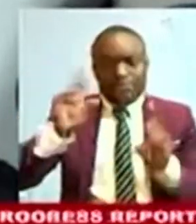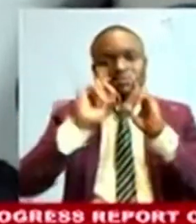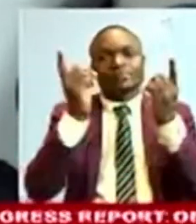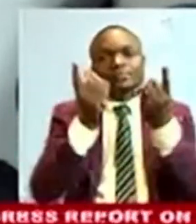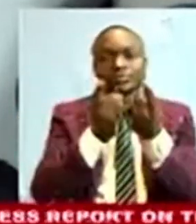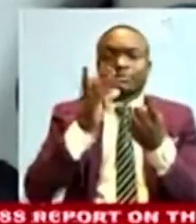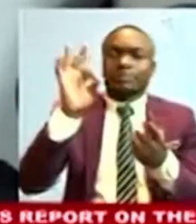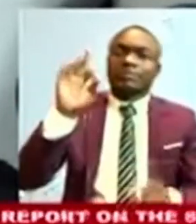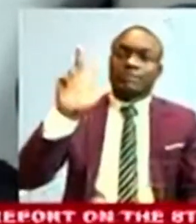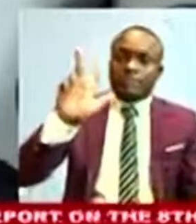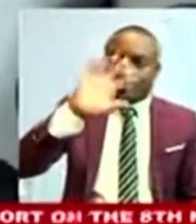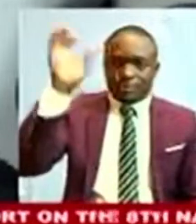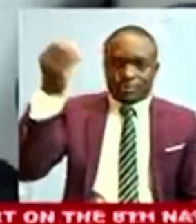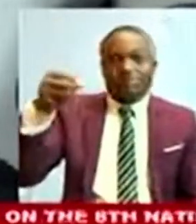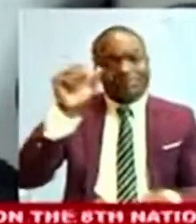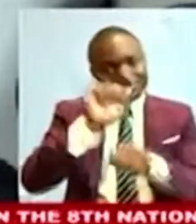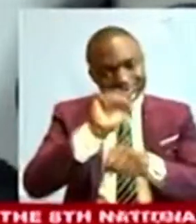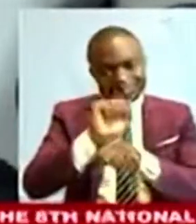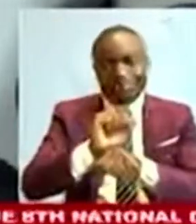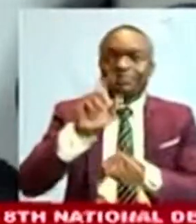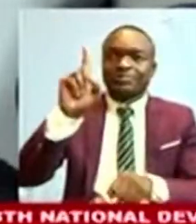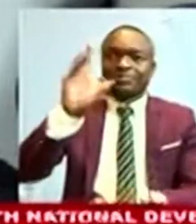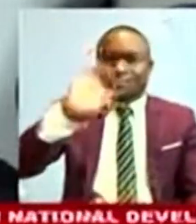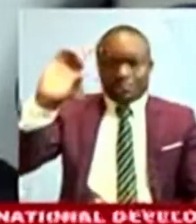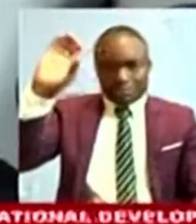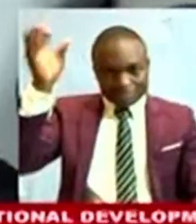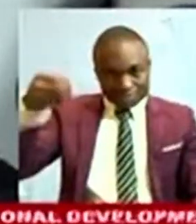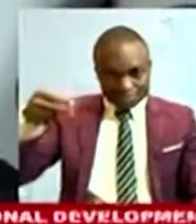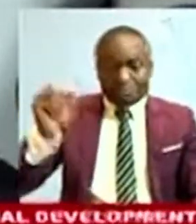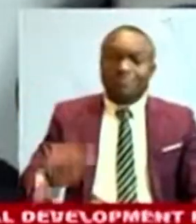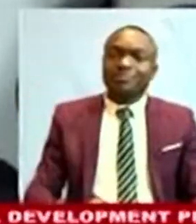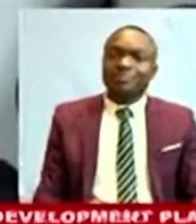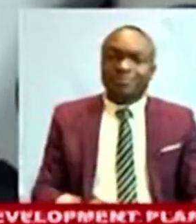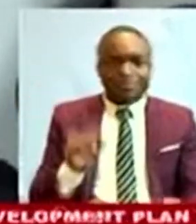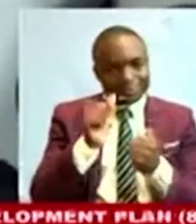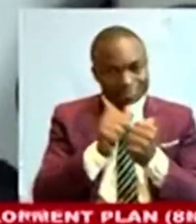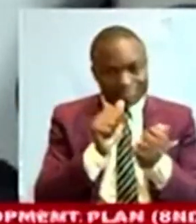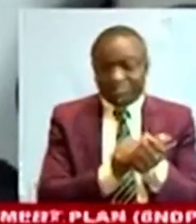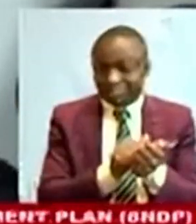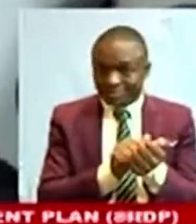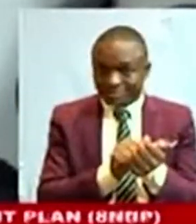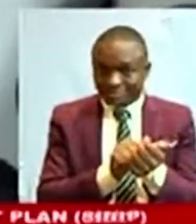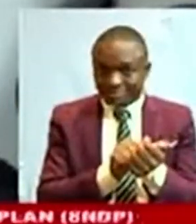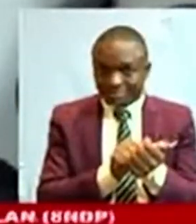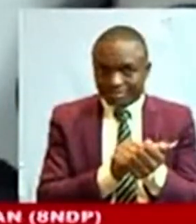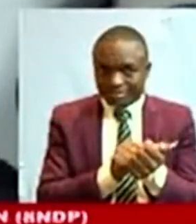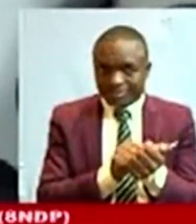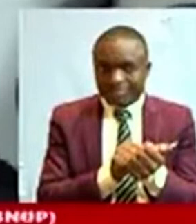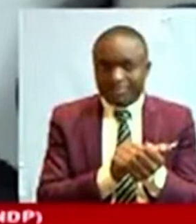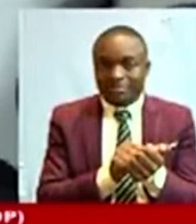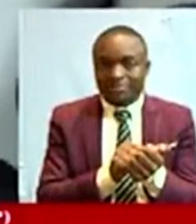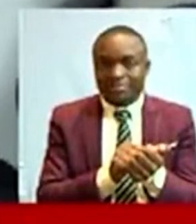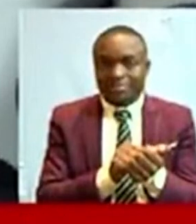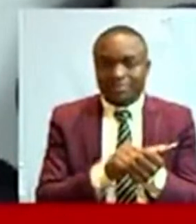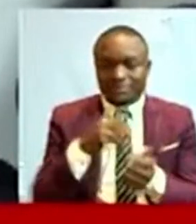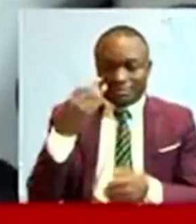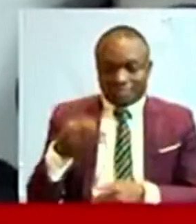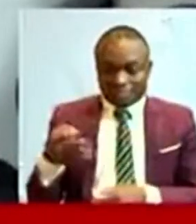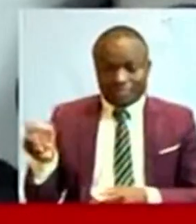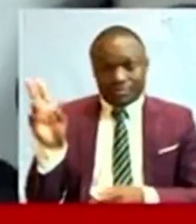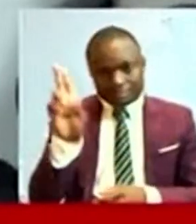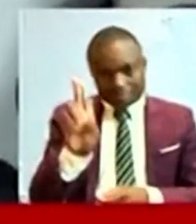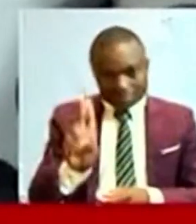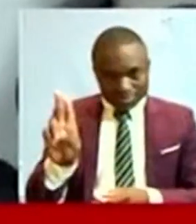93%. Our performance was 100% in terms of facilities using